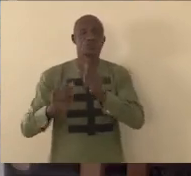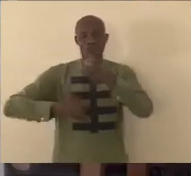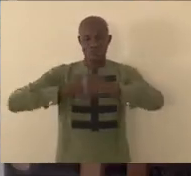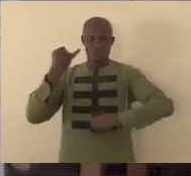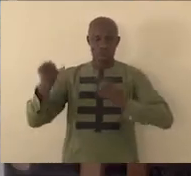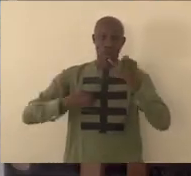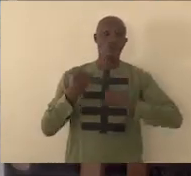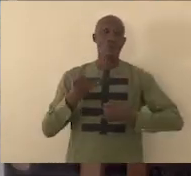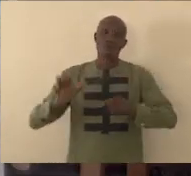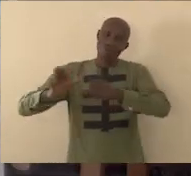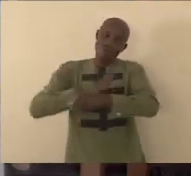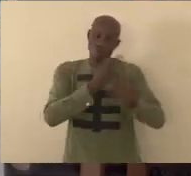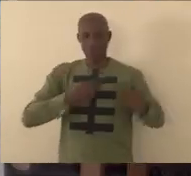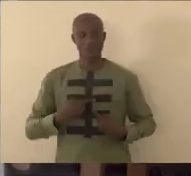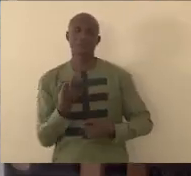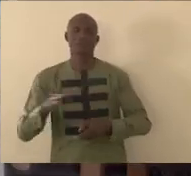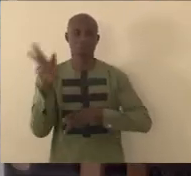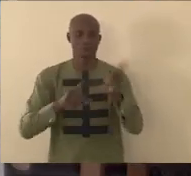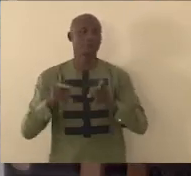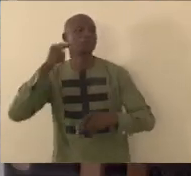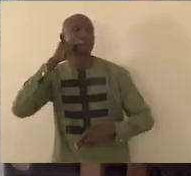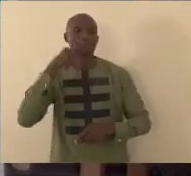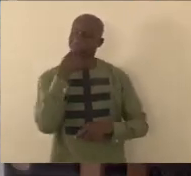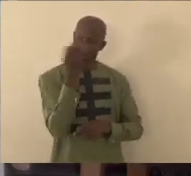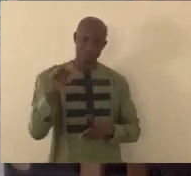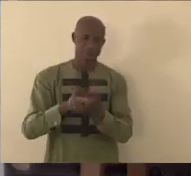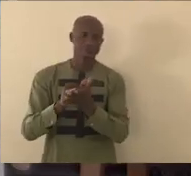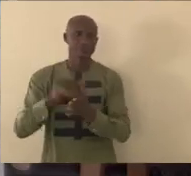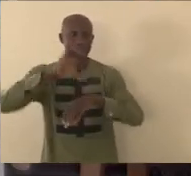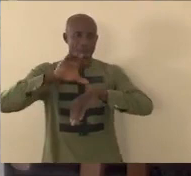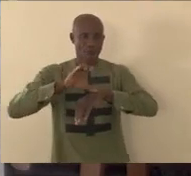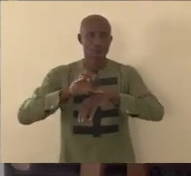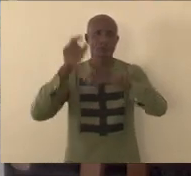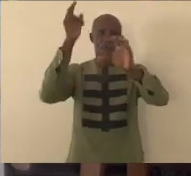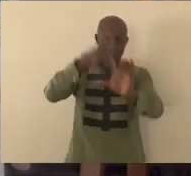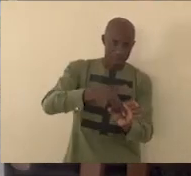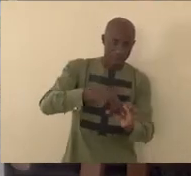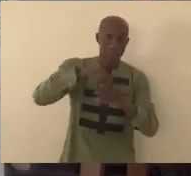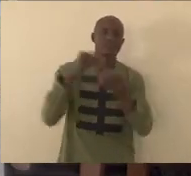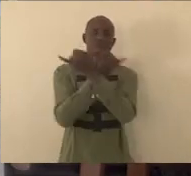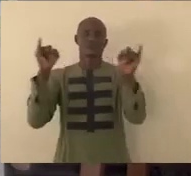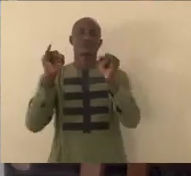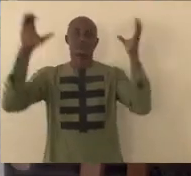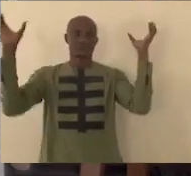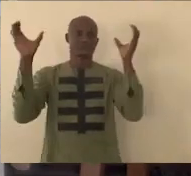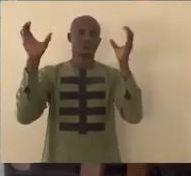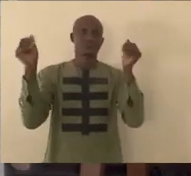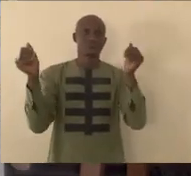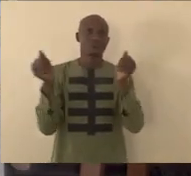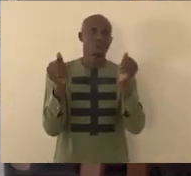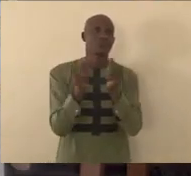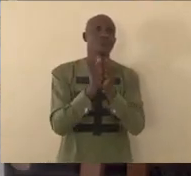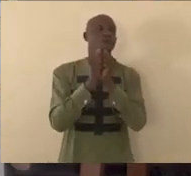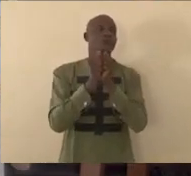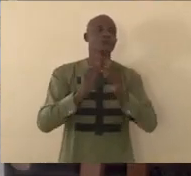joy floods the hearts of the people of Nigeria, saying that the church joins in the independent celebrations with